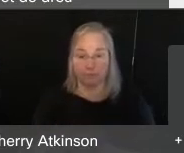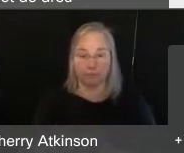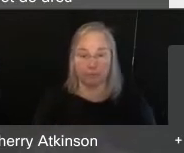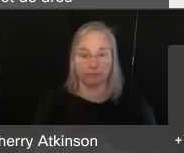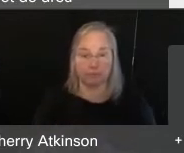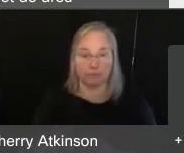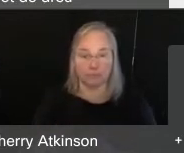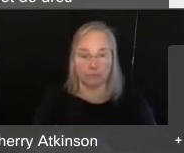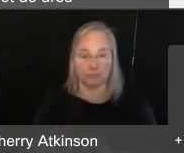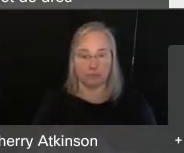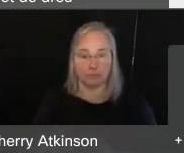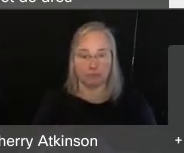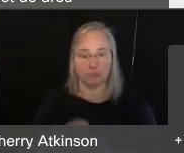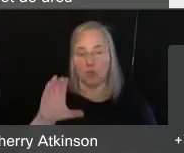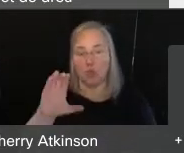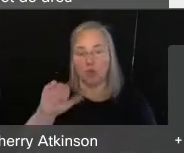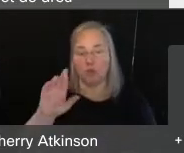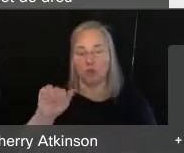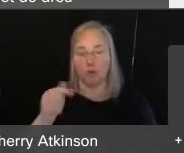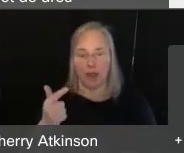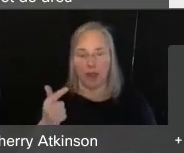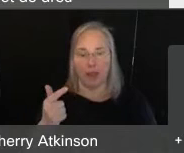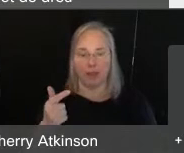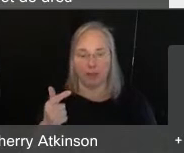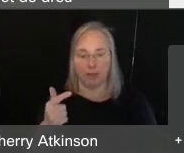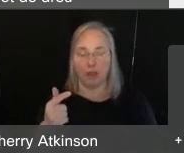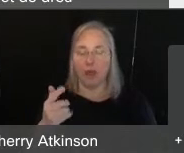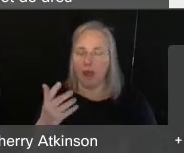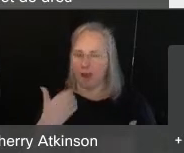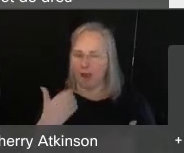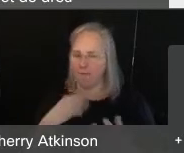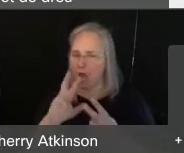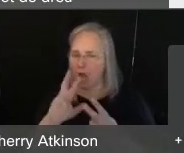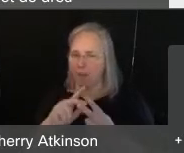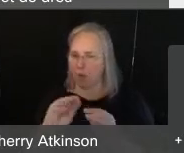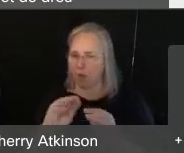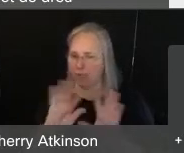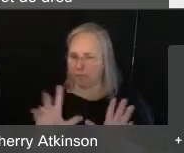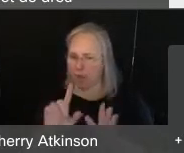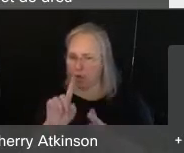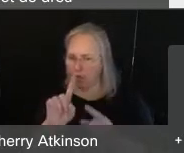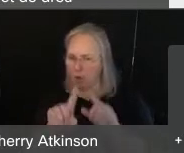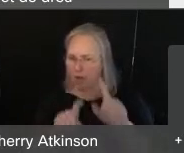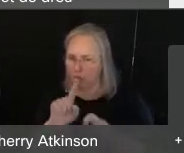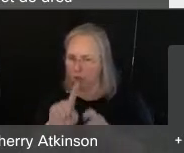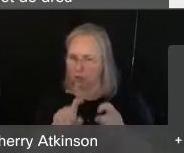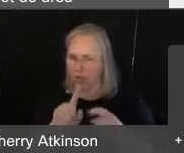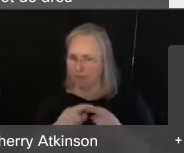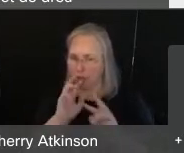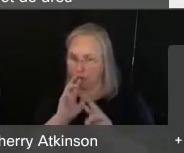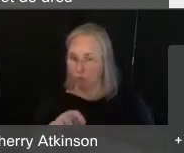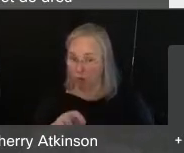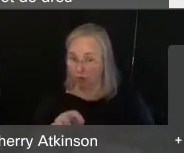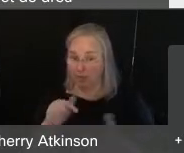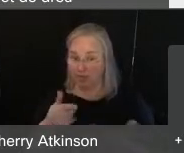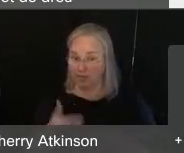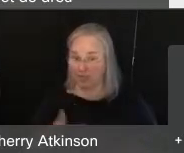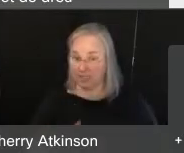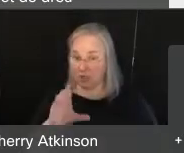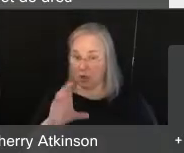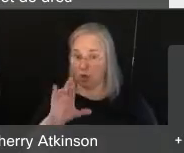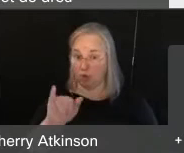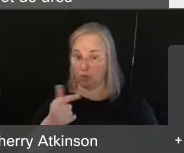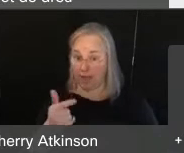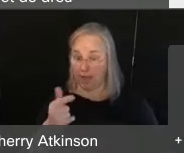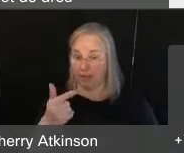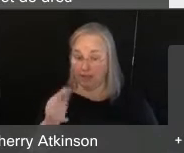a couple of clarifying questions about the report? This is Craig Lendenning. Oh, hey, Craig,